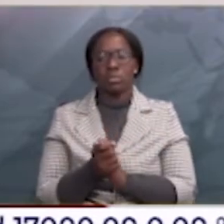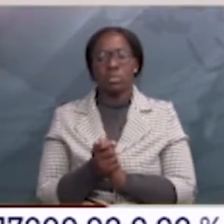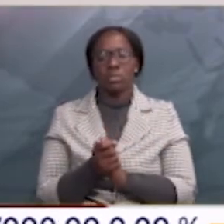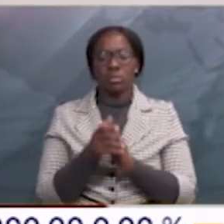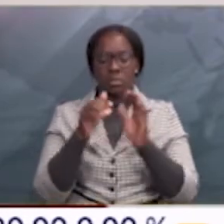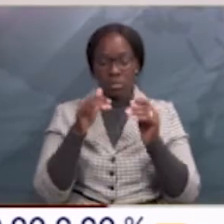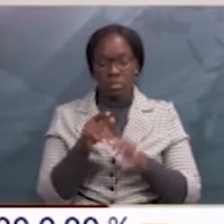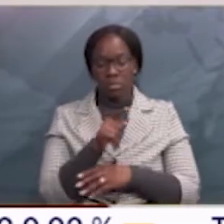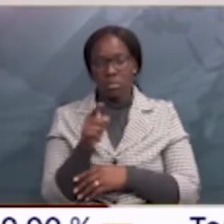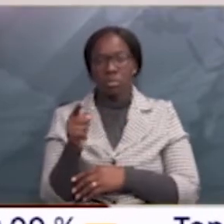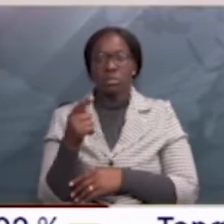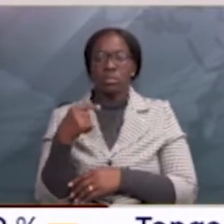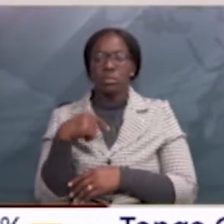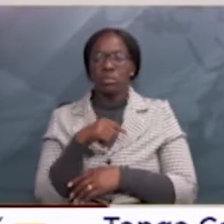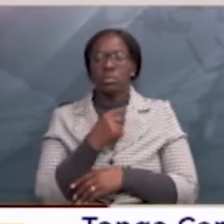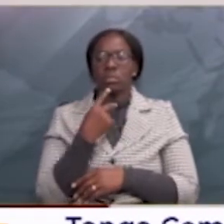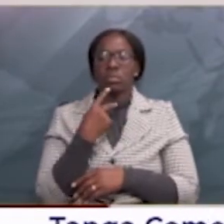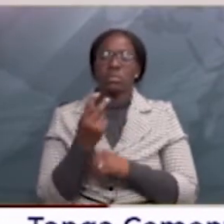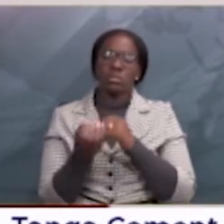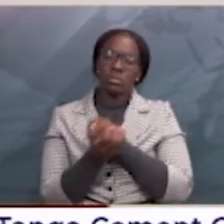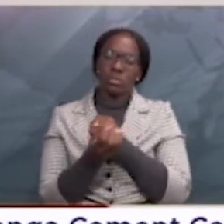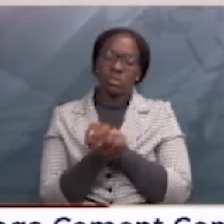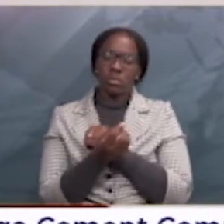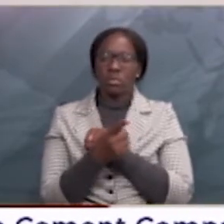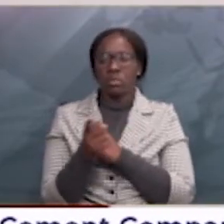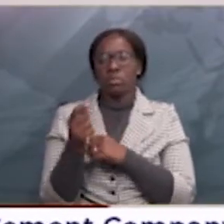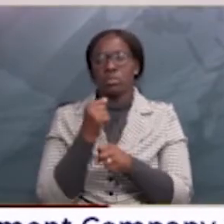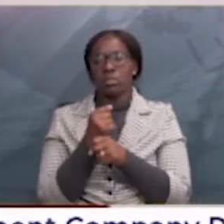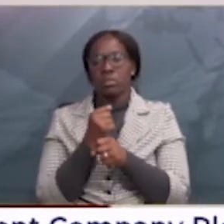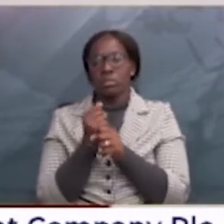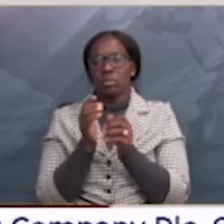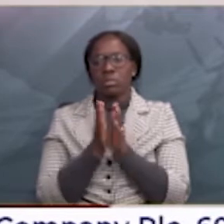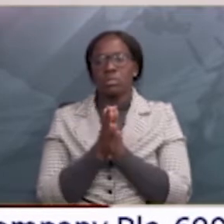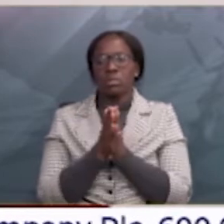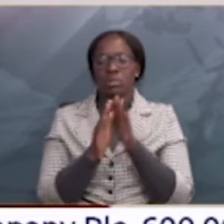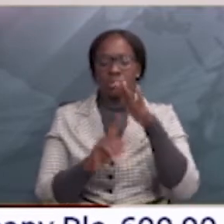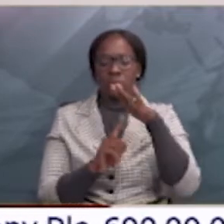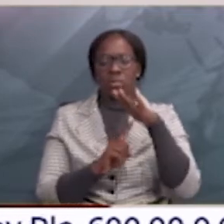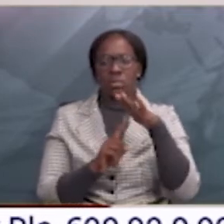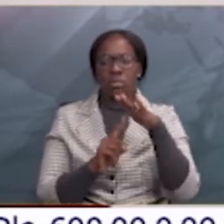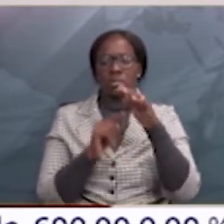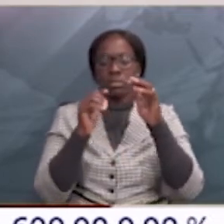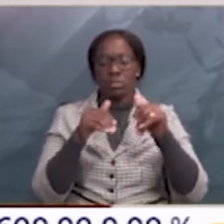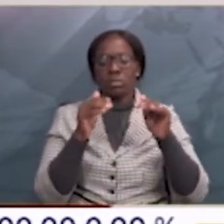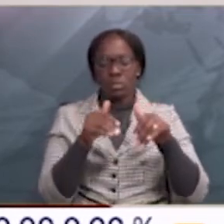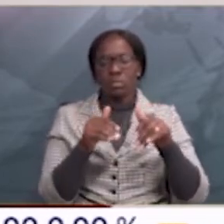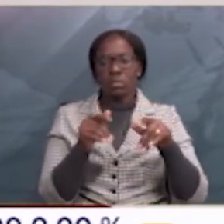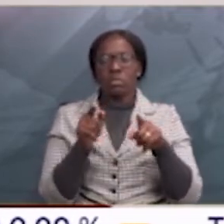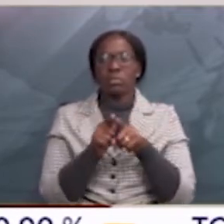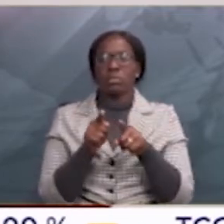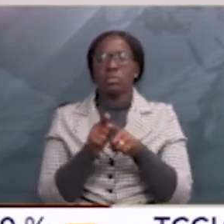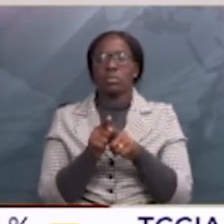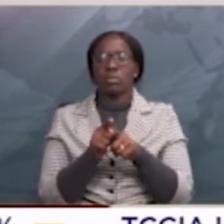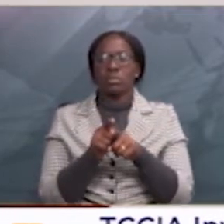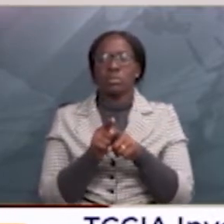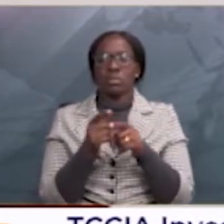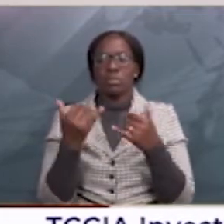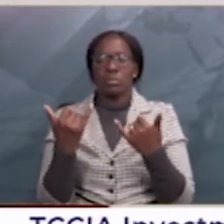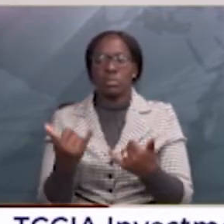farmers, we usually advise them to work with the Ministry of Agriculture. And as of